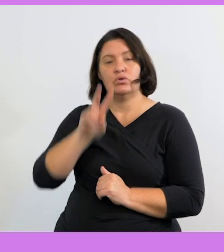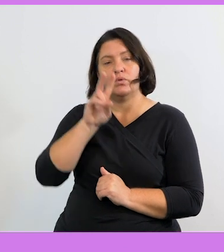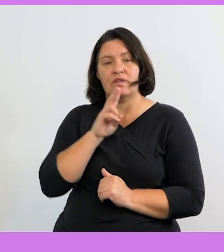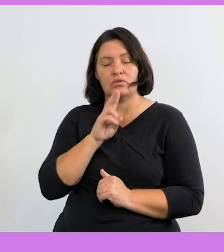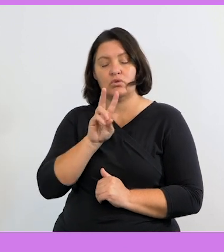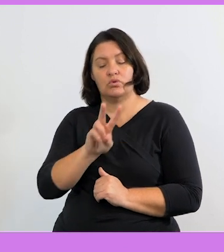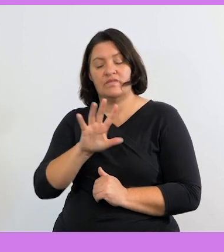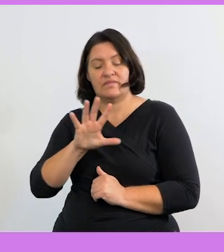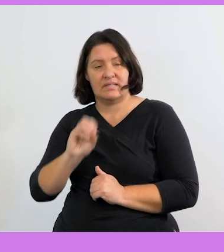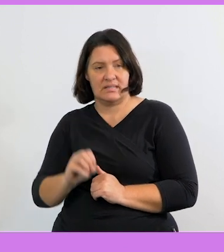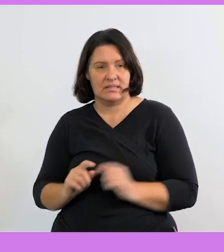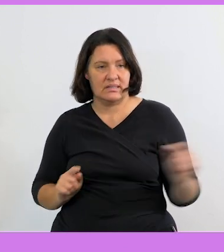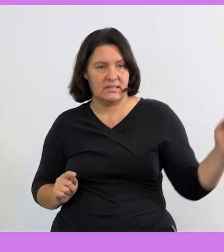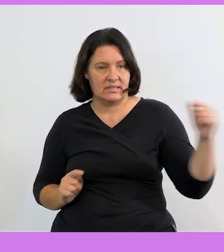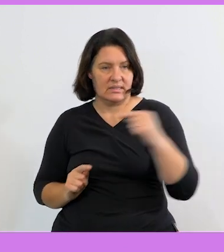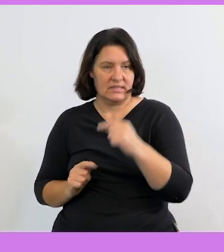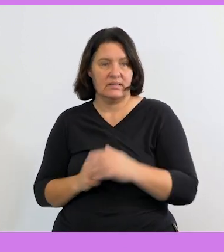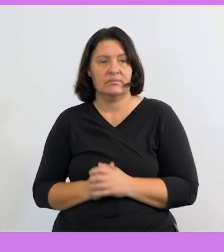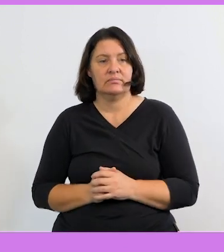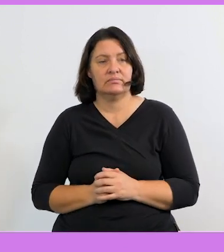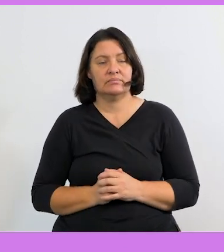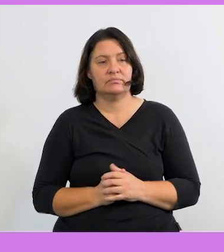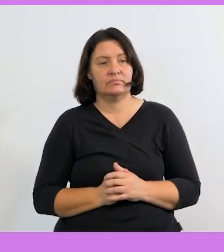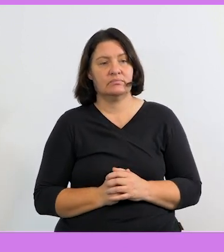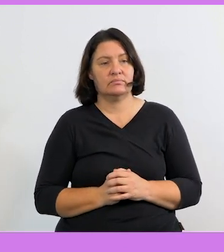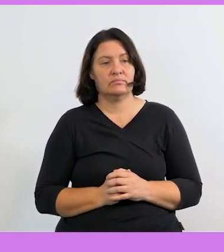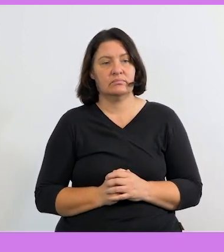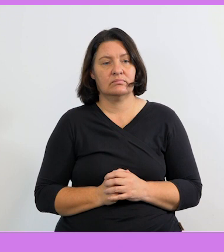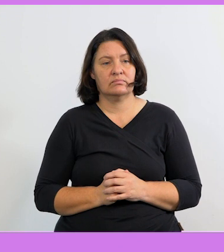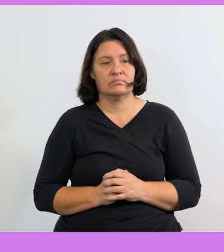be 2,250. So I go all the way up.